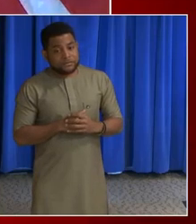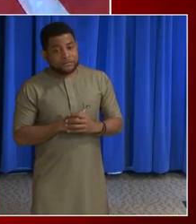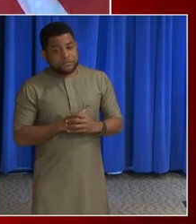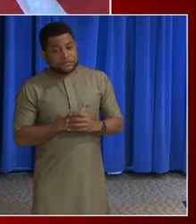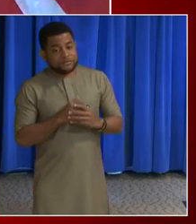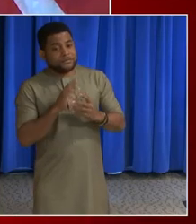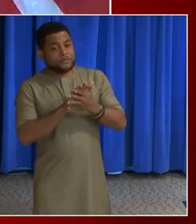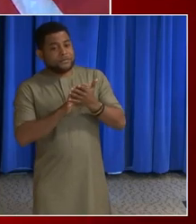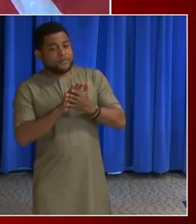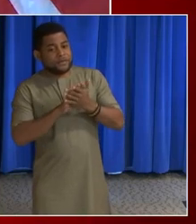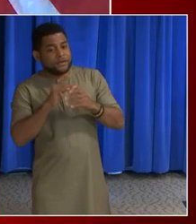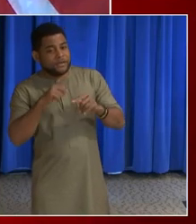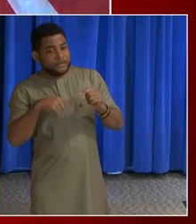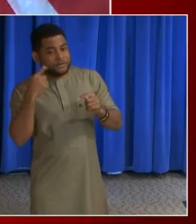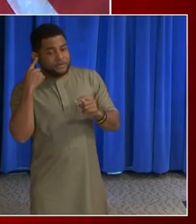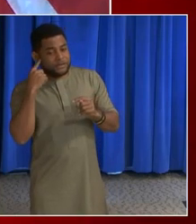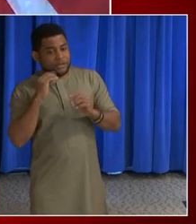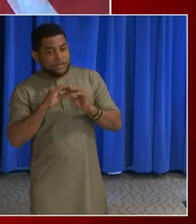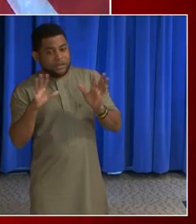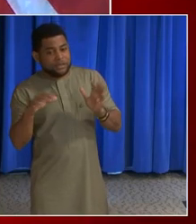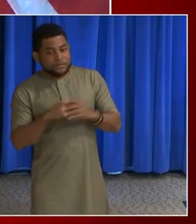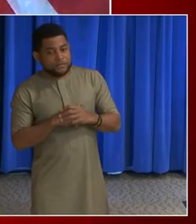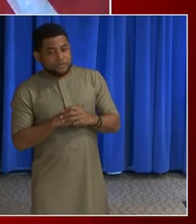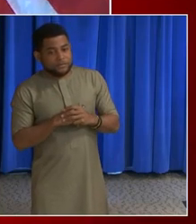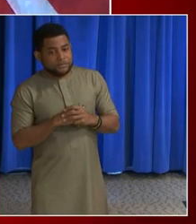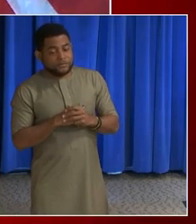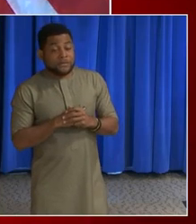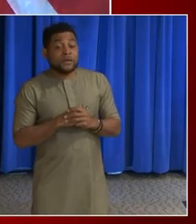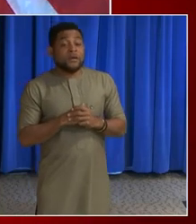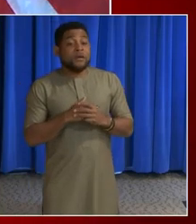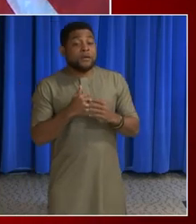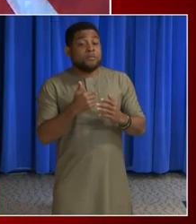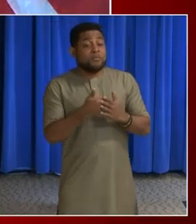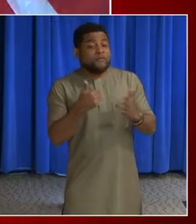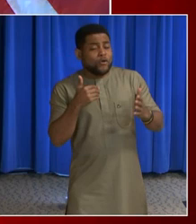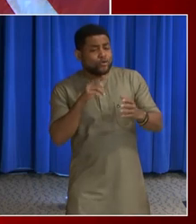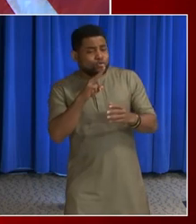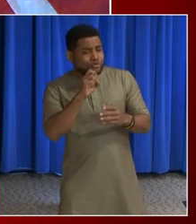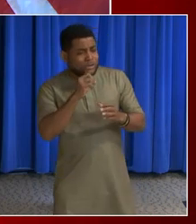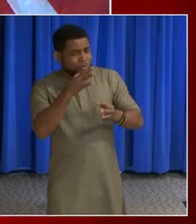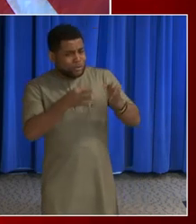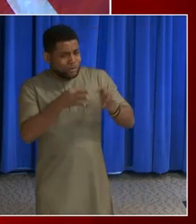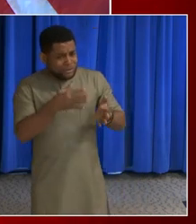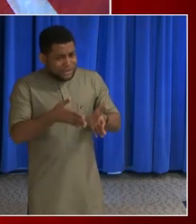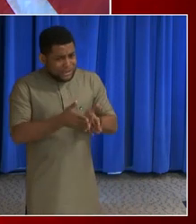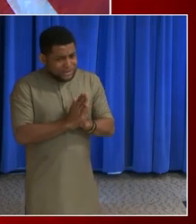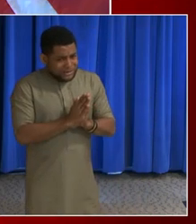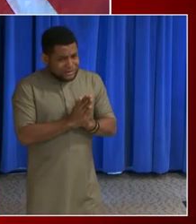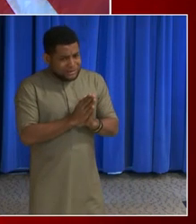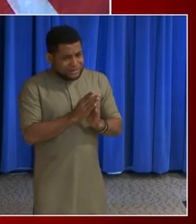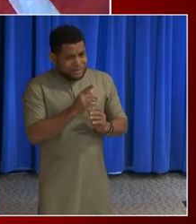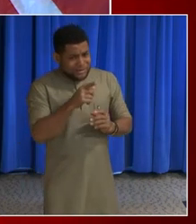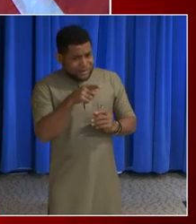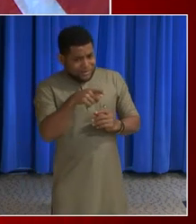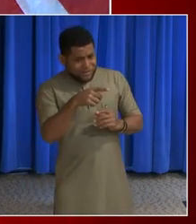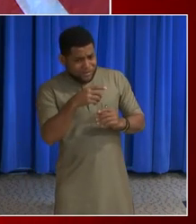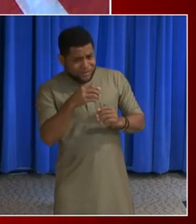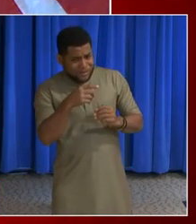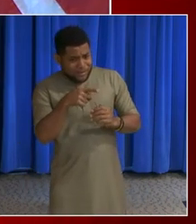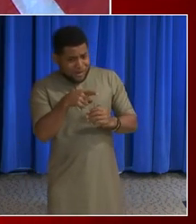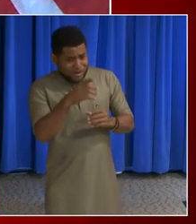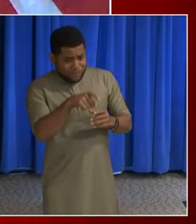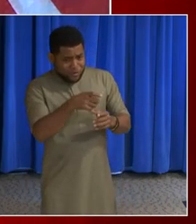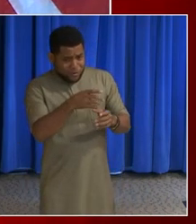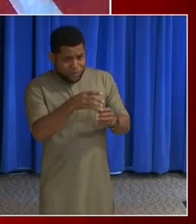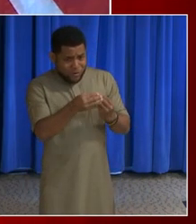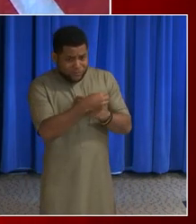what the general's attorney's request. So has your office heard of any of this complaint? And also, Ruby Corrado